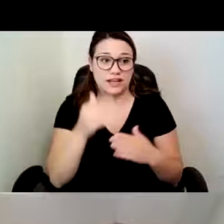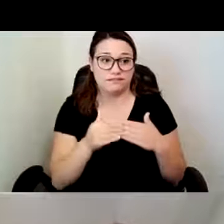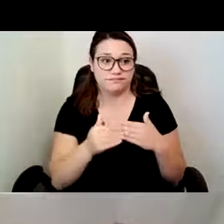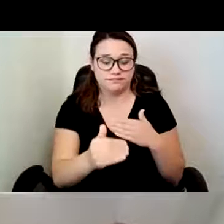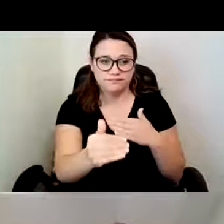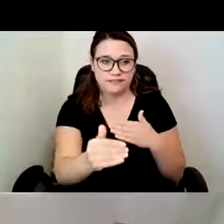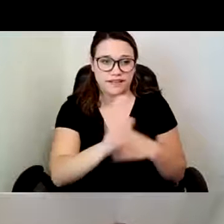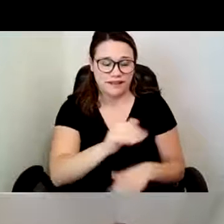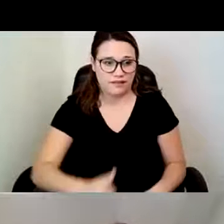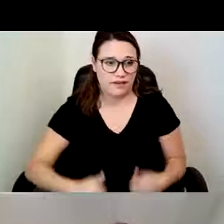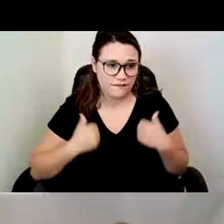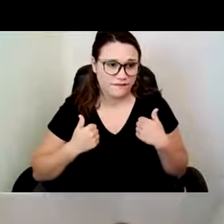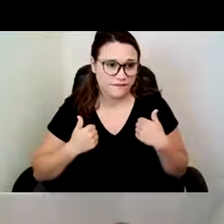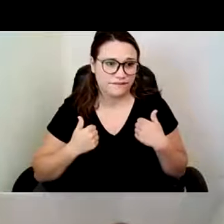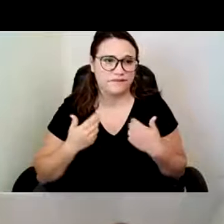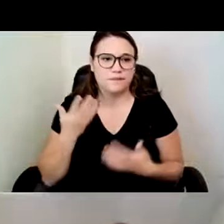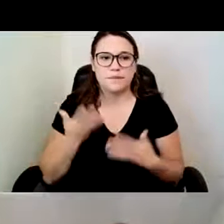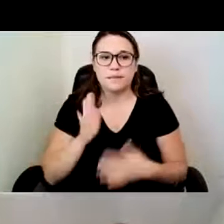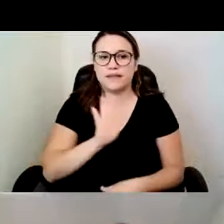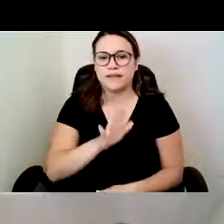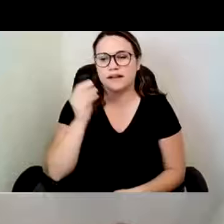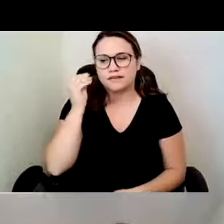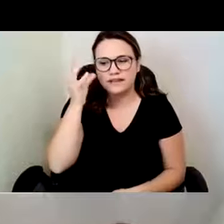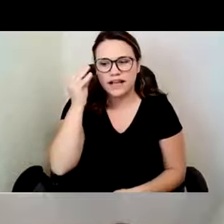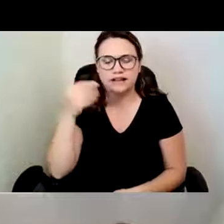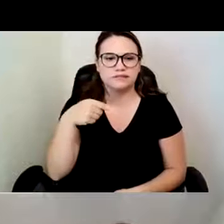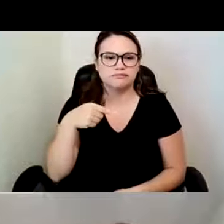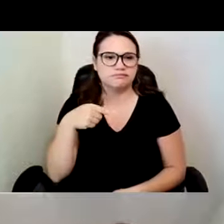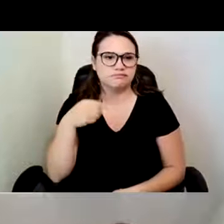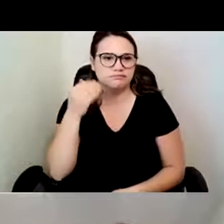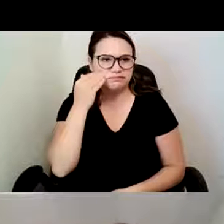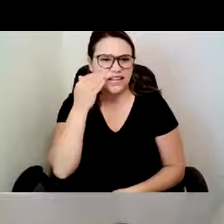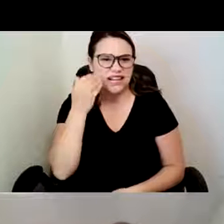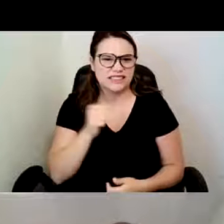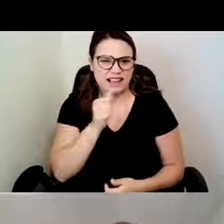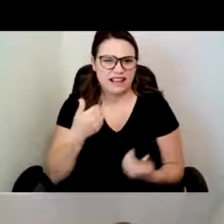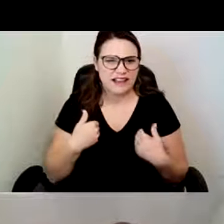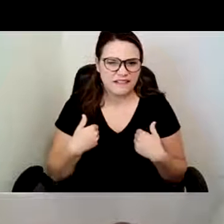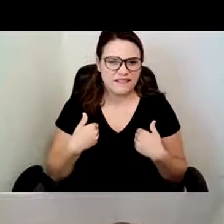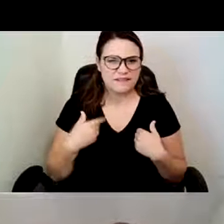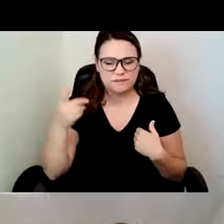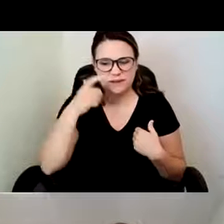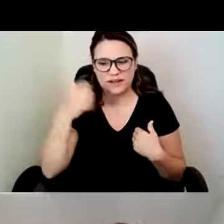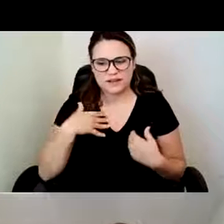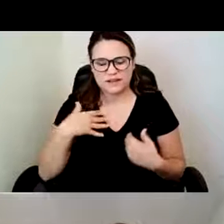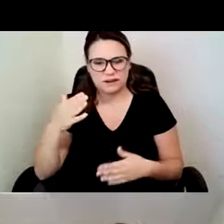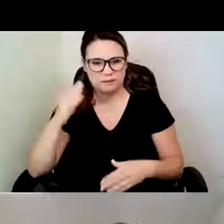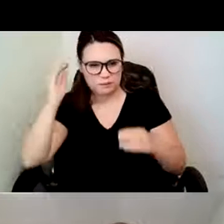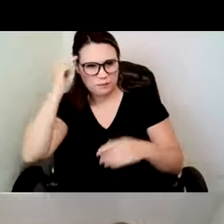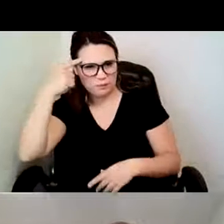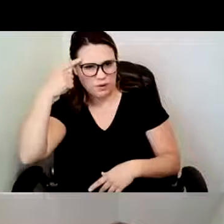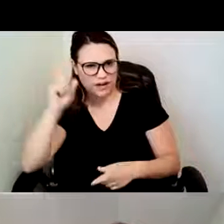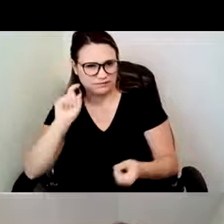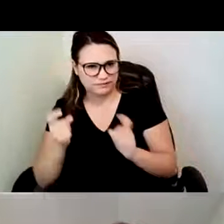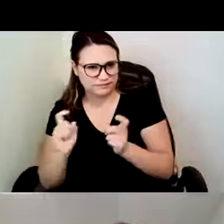Maybe they lack the knowledge surrounding loved ones' increased vulnerability due to body and brain changes. And